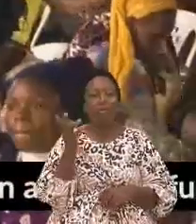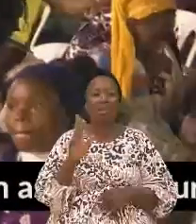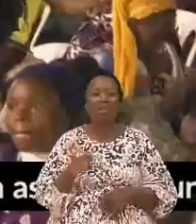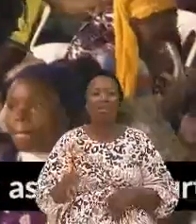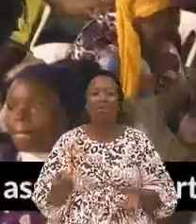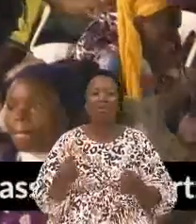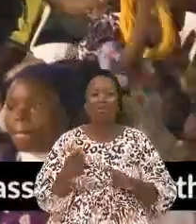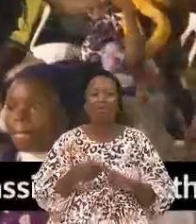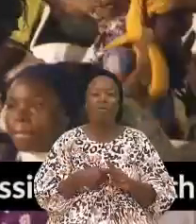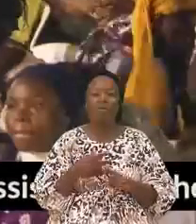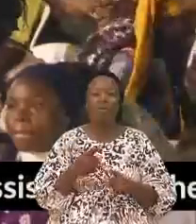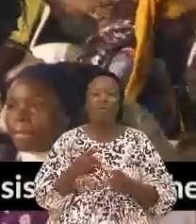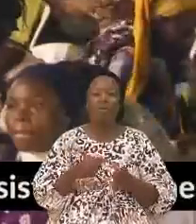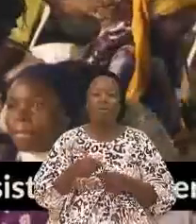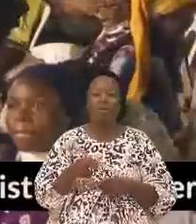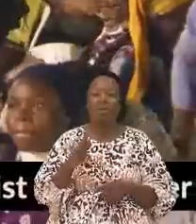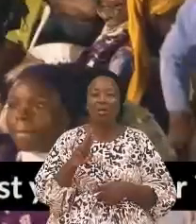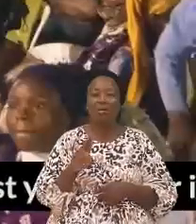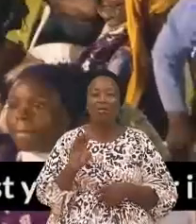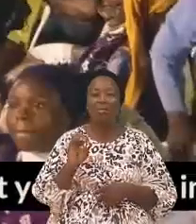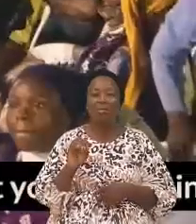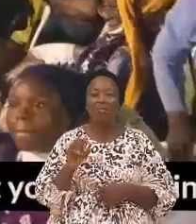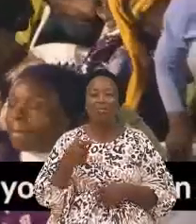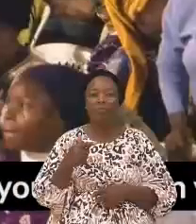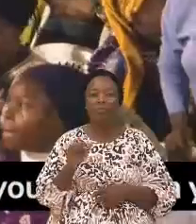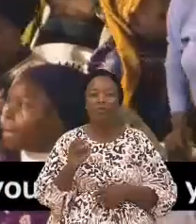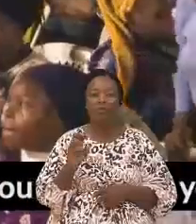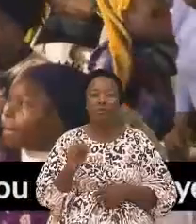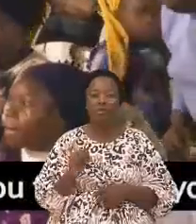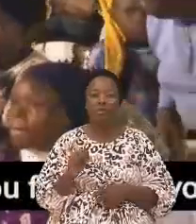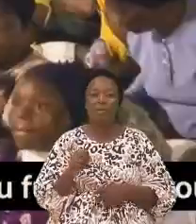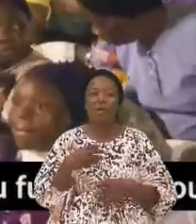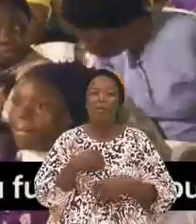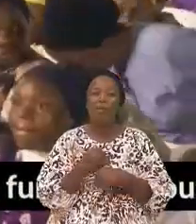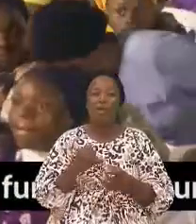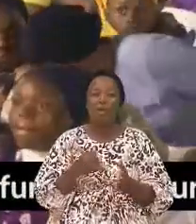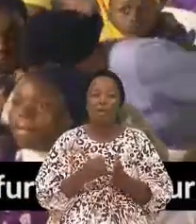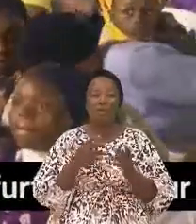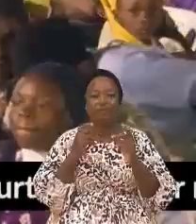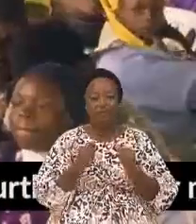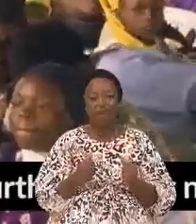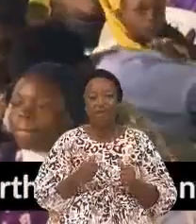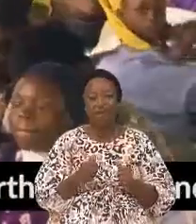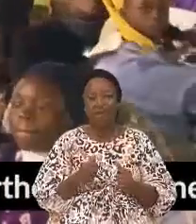the local government where they come from, or the region.